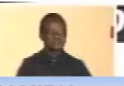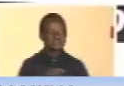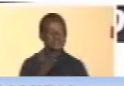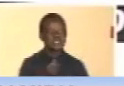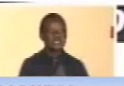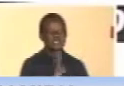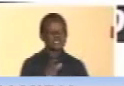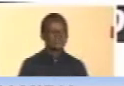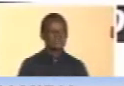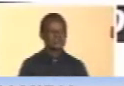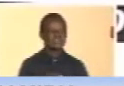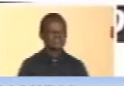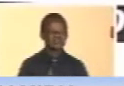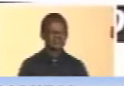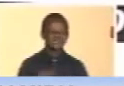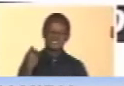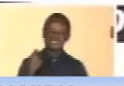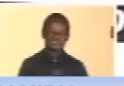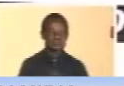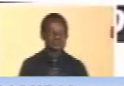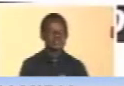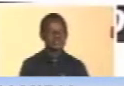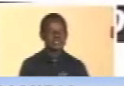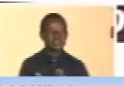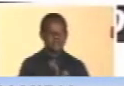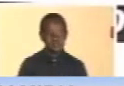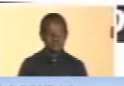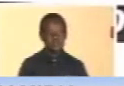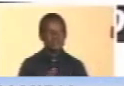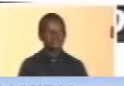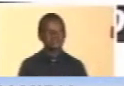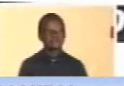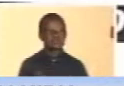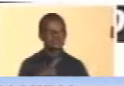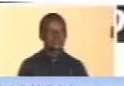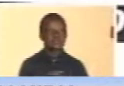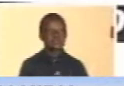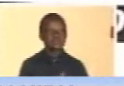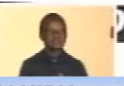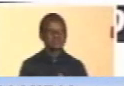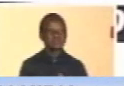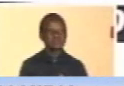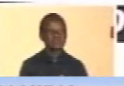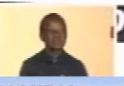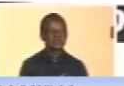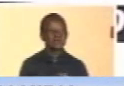deteriorated and he passed away on the same day. The results for COVID-19 came out